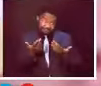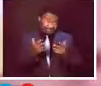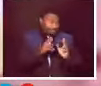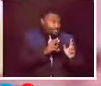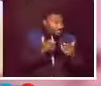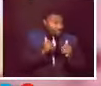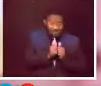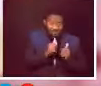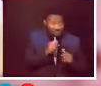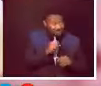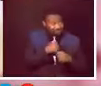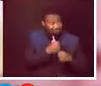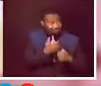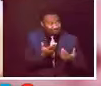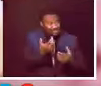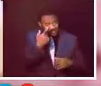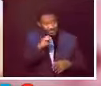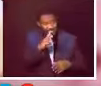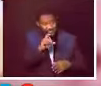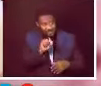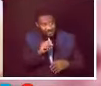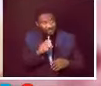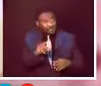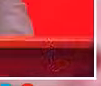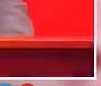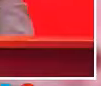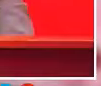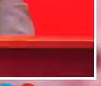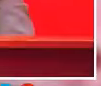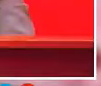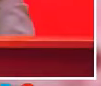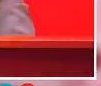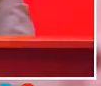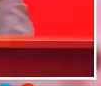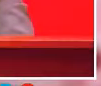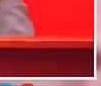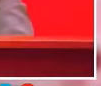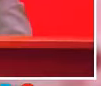Parliament, then we can deal with that one. Mr. Speaker,